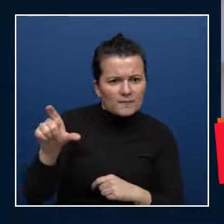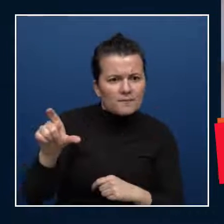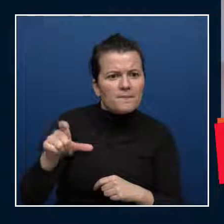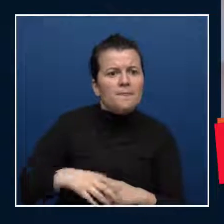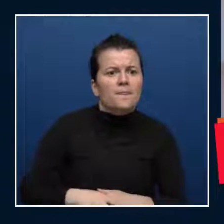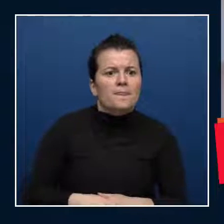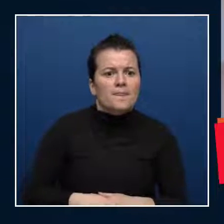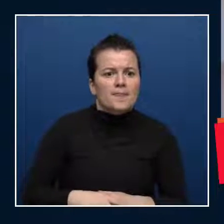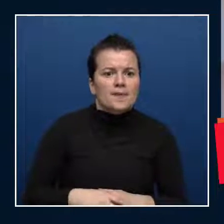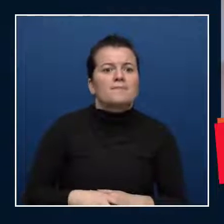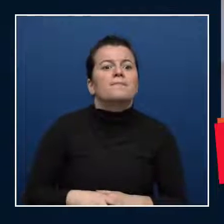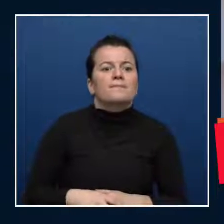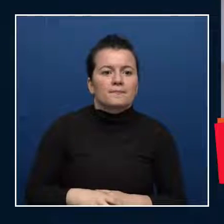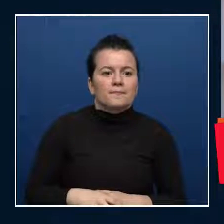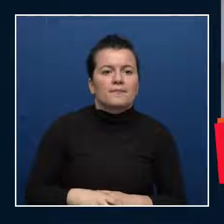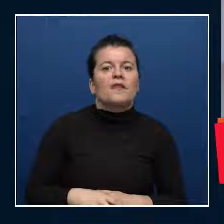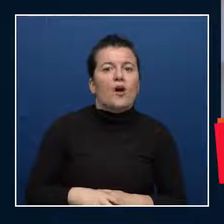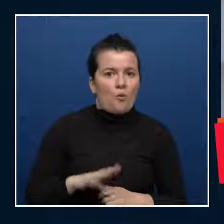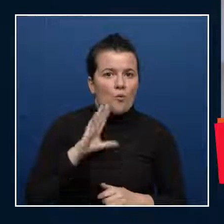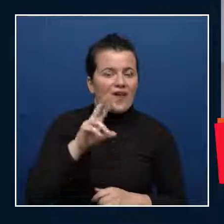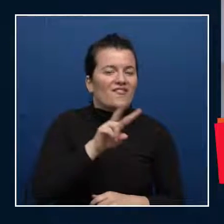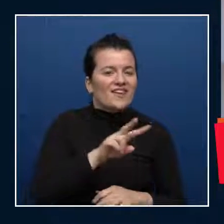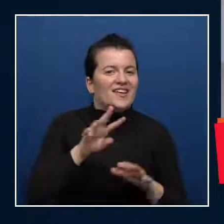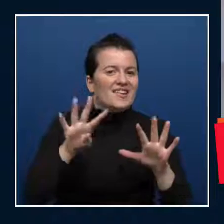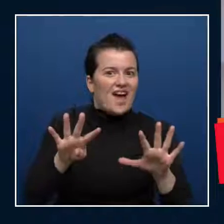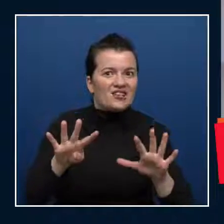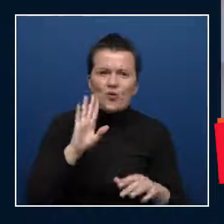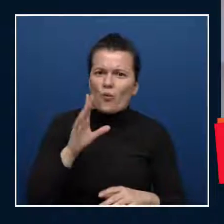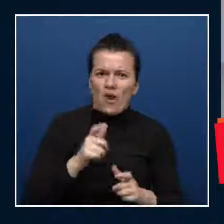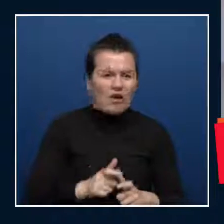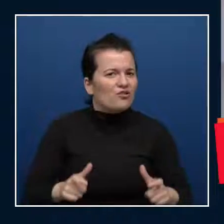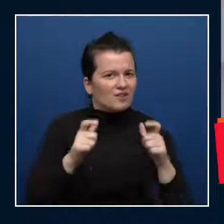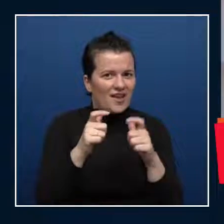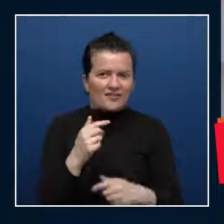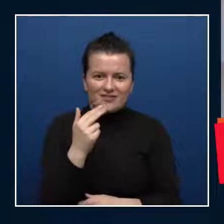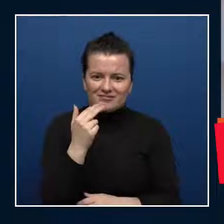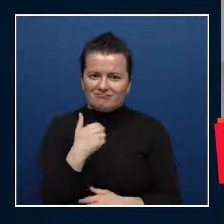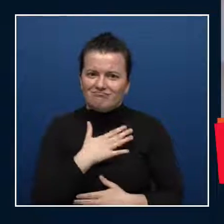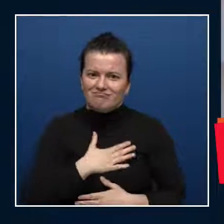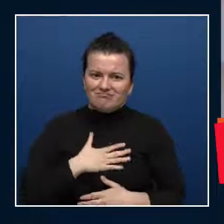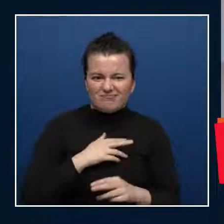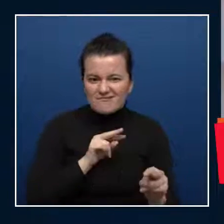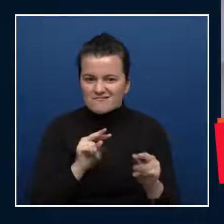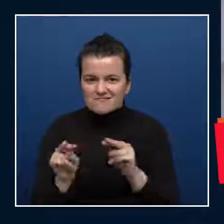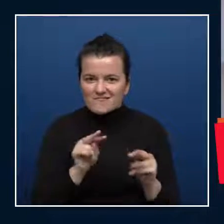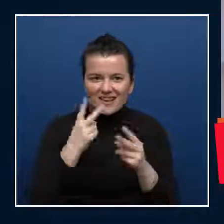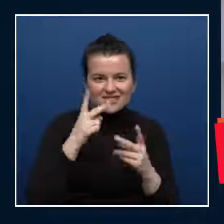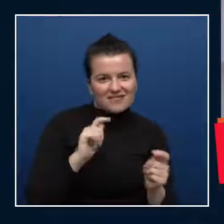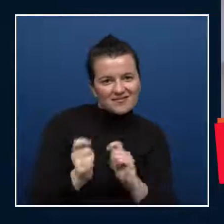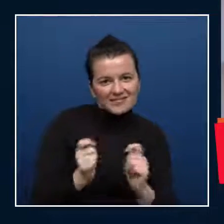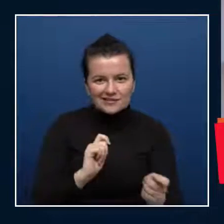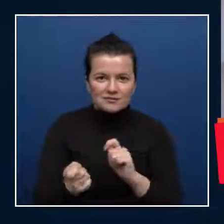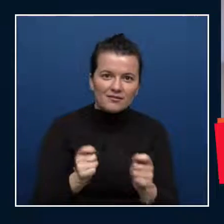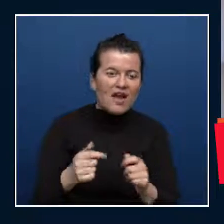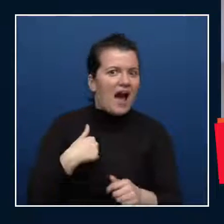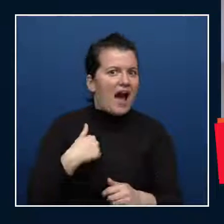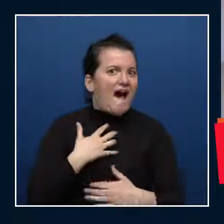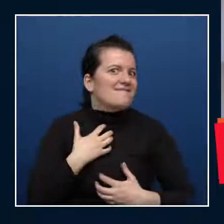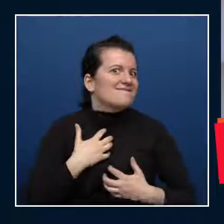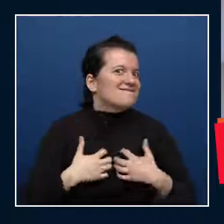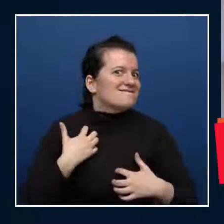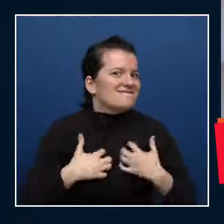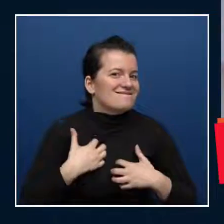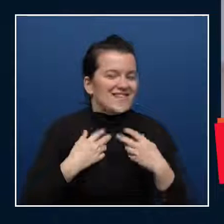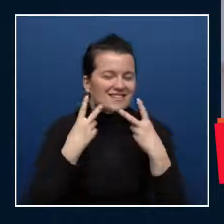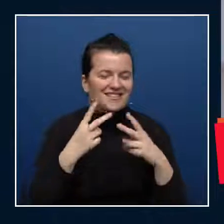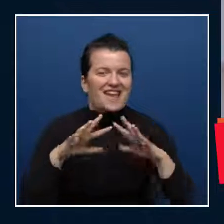start playing with containers and stuff like that. So really looking forward to that session as well. And finally, don't forget about